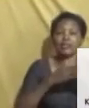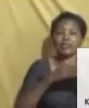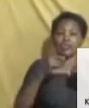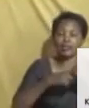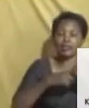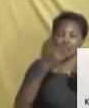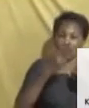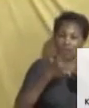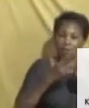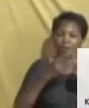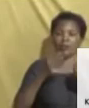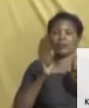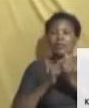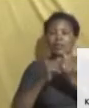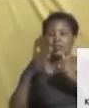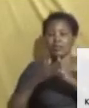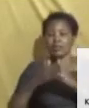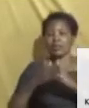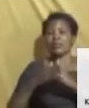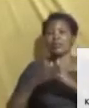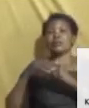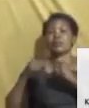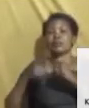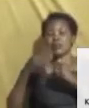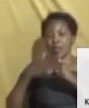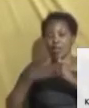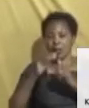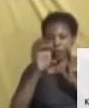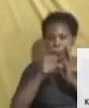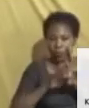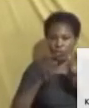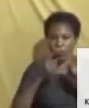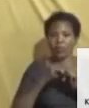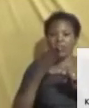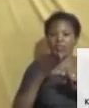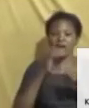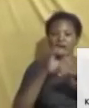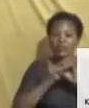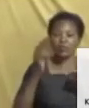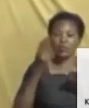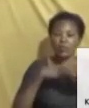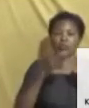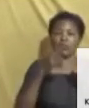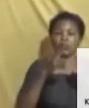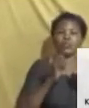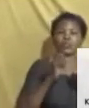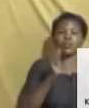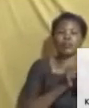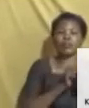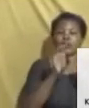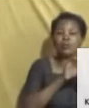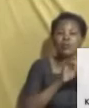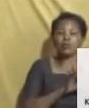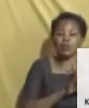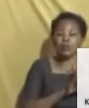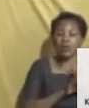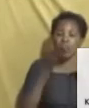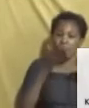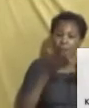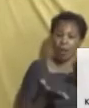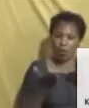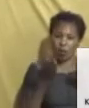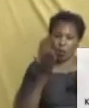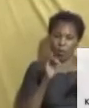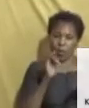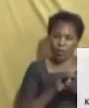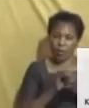1969 Constitution. It has disappeared in the 2010 Constitution. Now, compare that with the